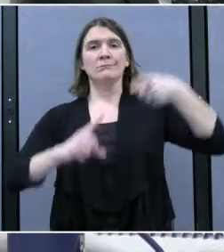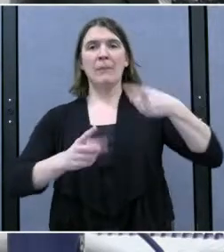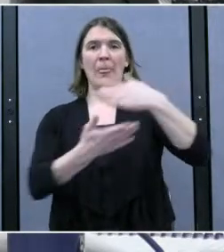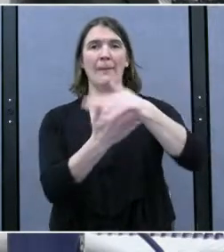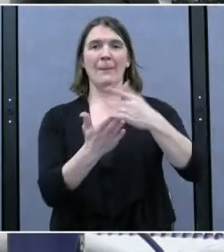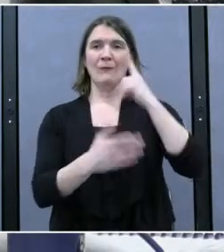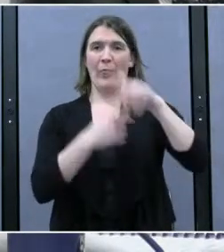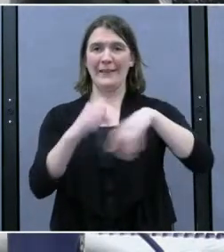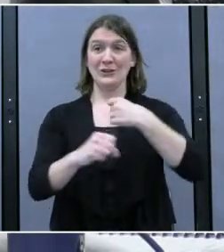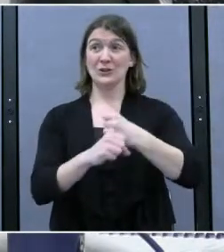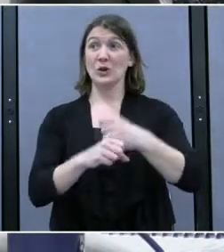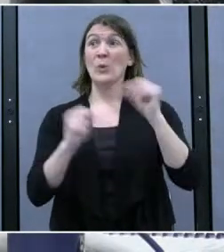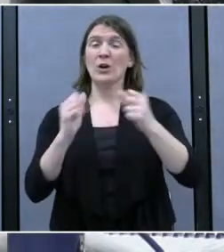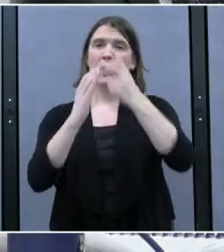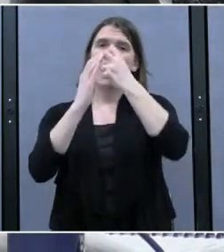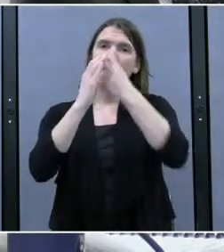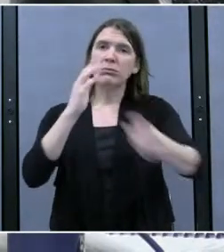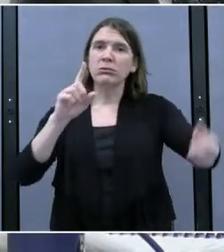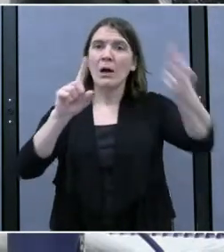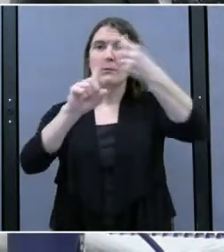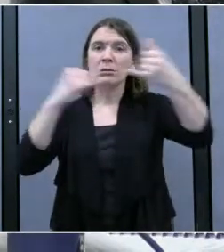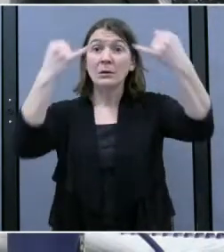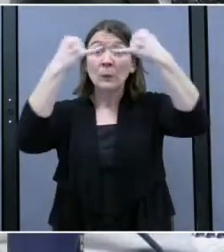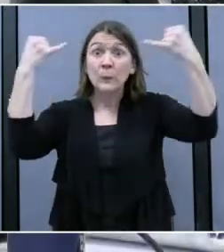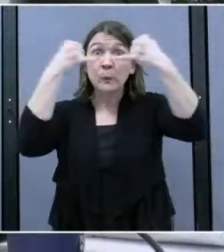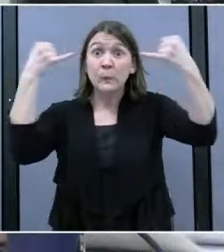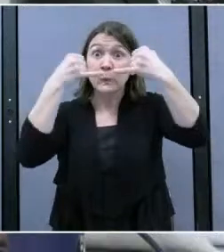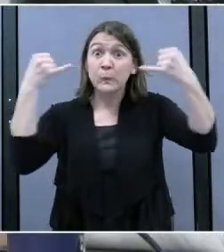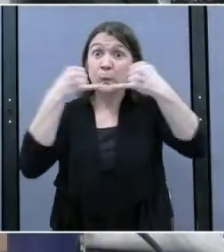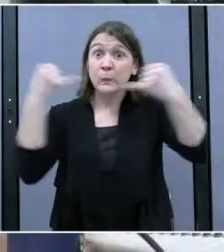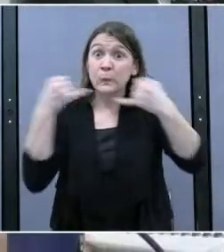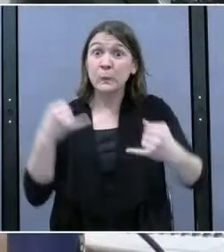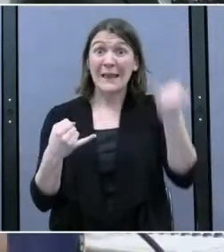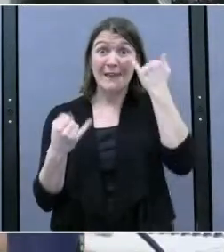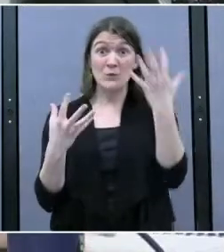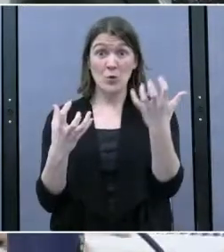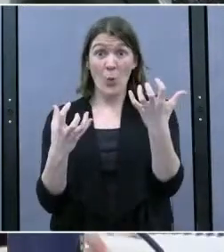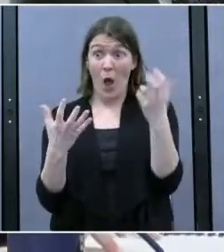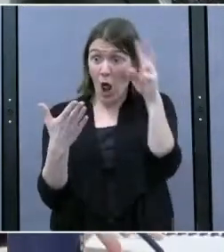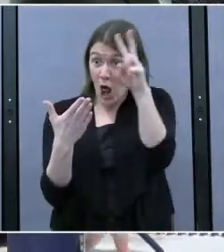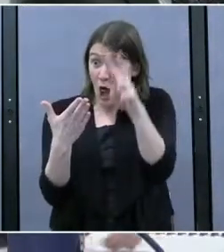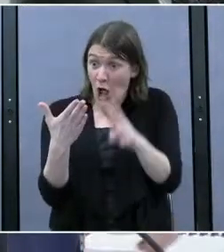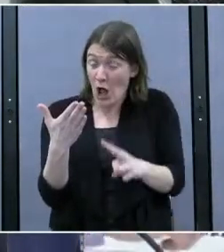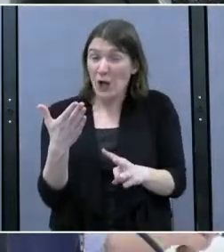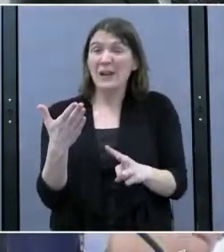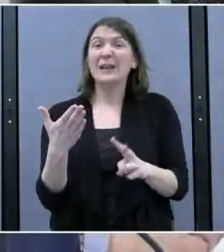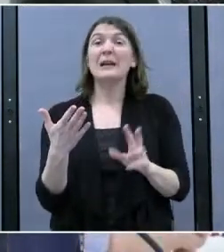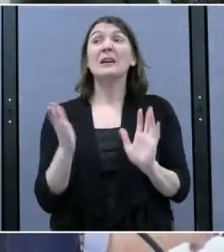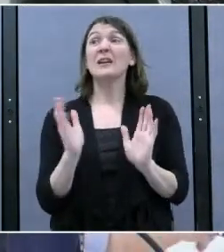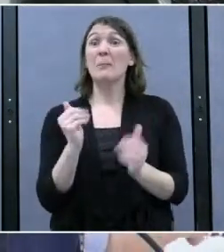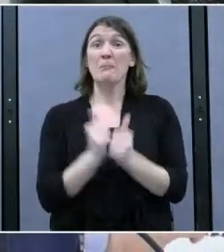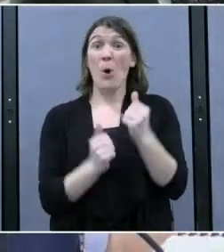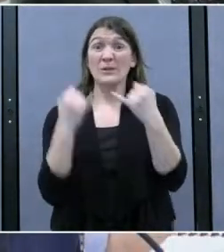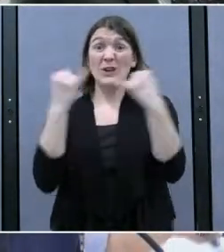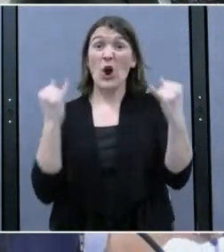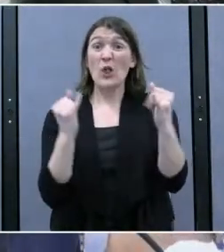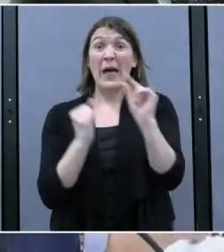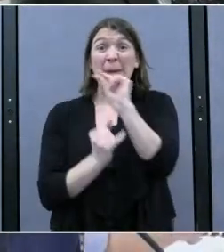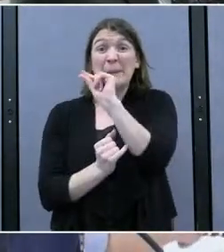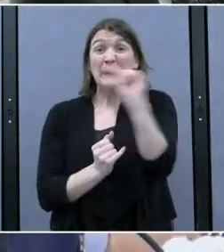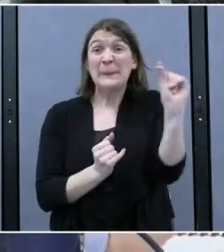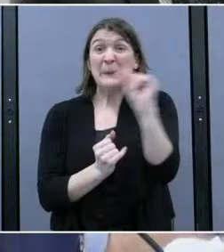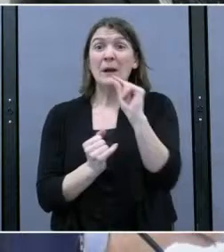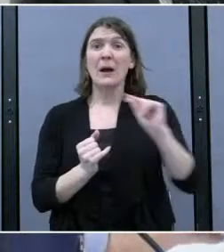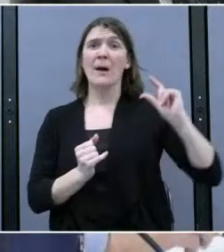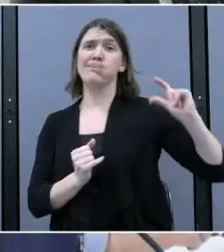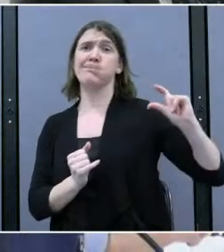could get into the weeds on all of the lines. I think if you want to spend time with the lines, you'll find that it's mostly pretty lean. But really those two